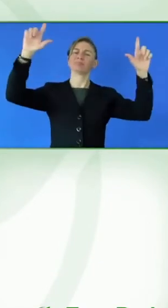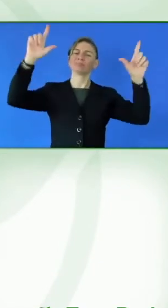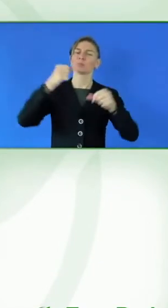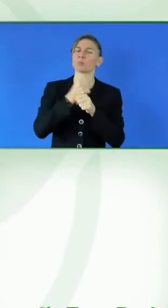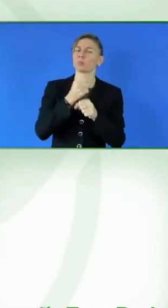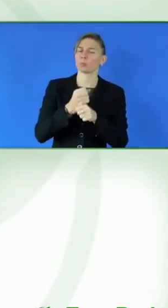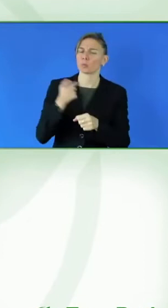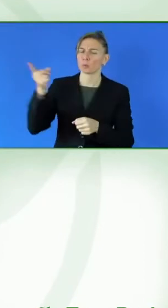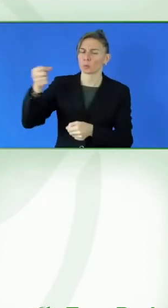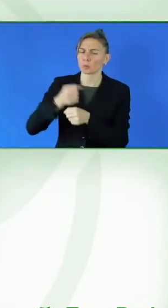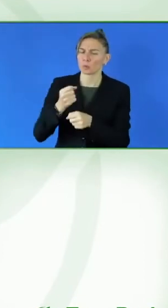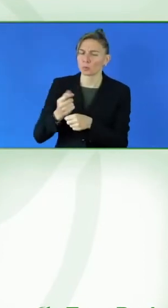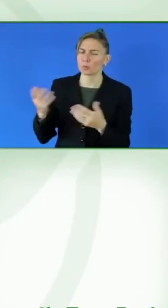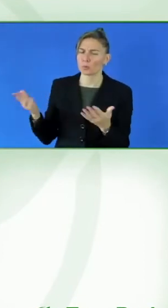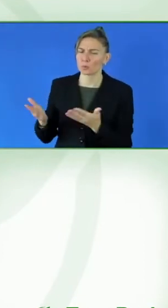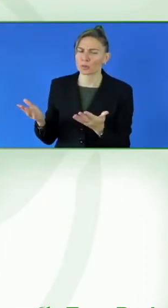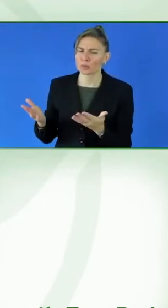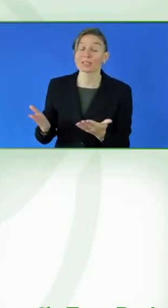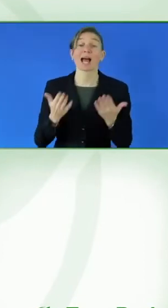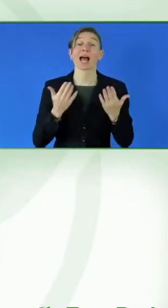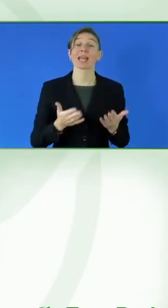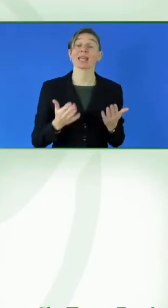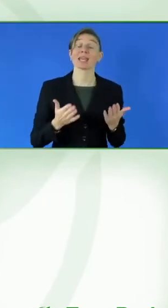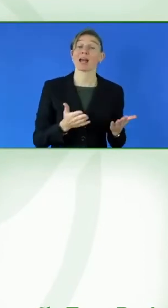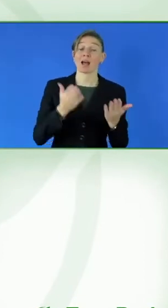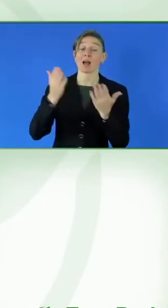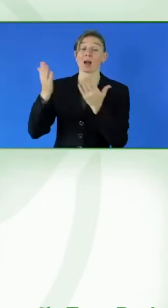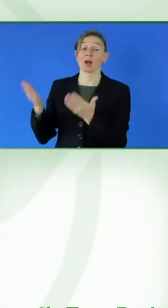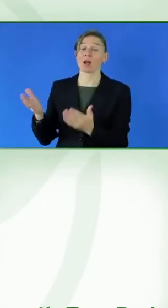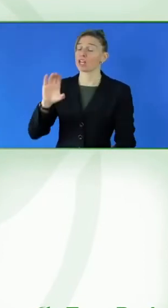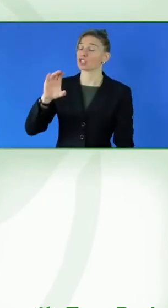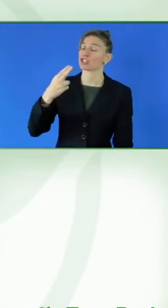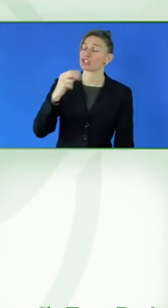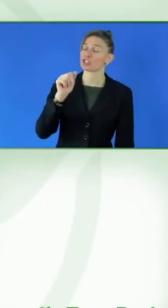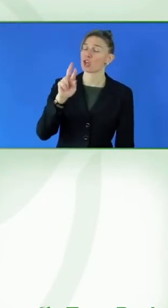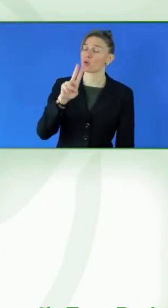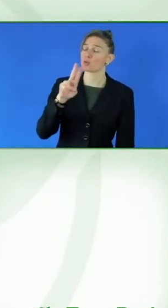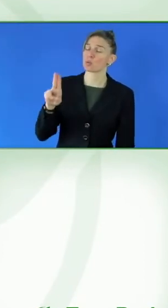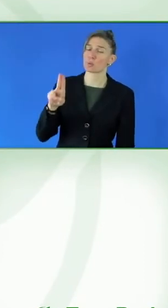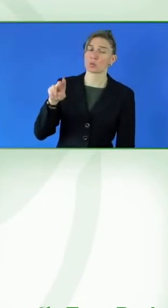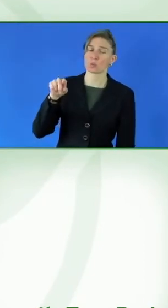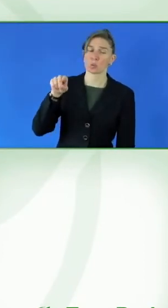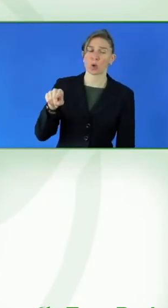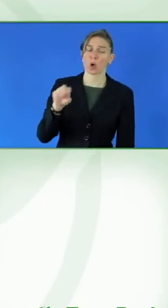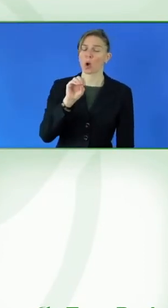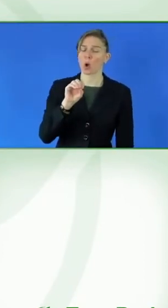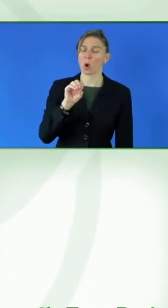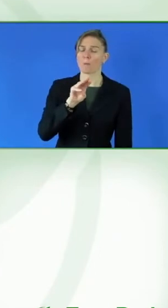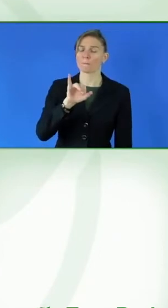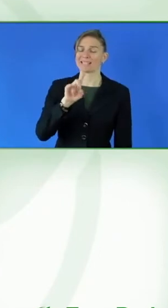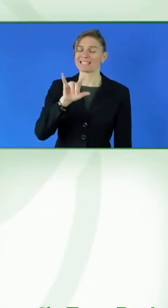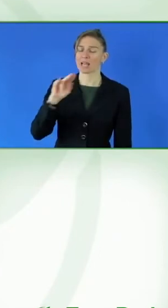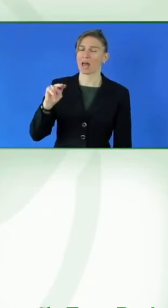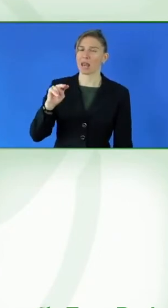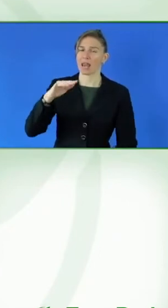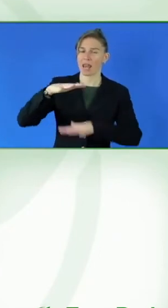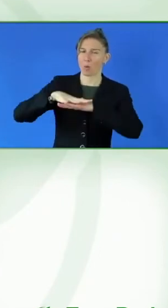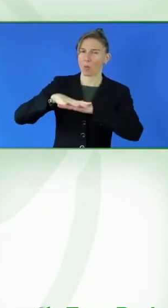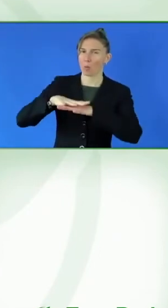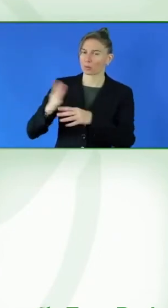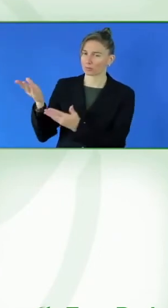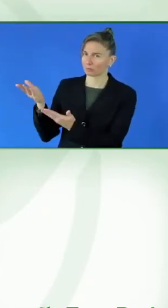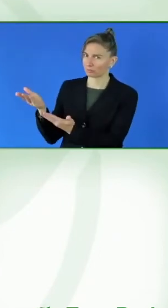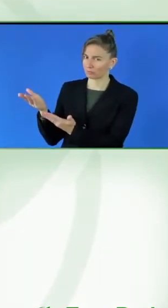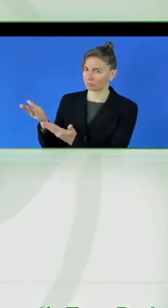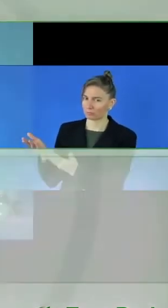love to ask now Charu from the Omidyar network in India to give your contribution and to